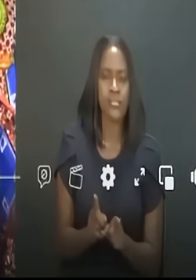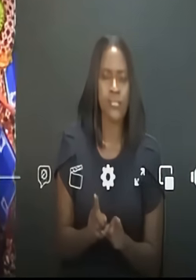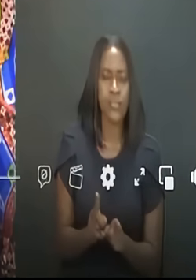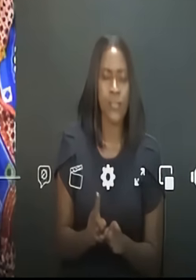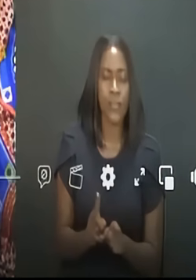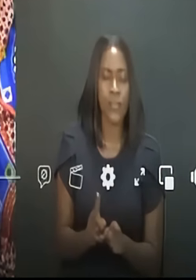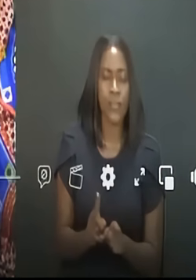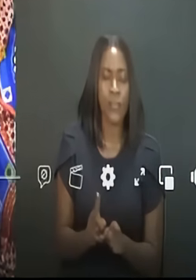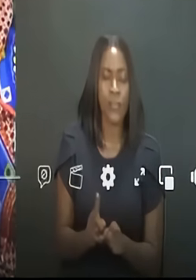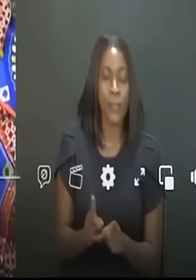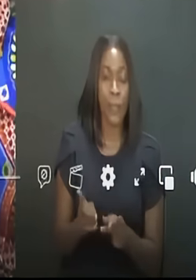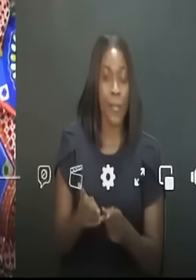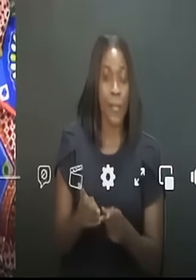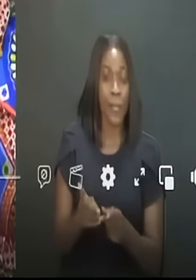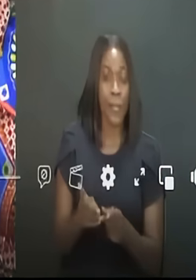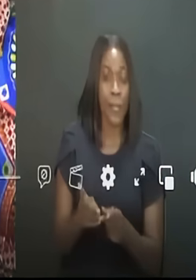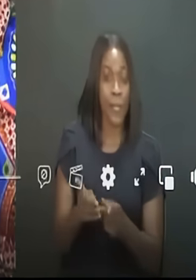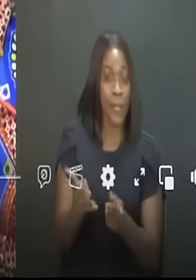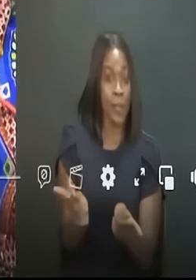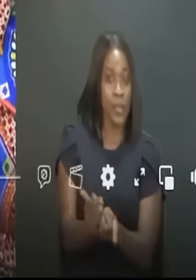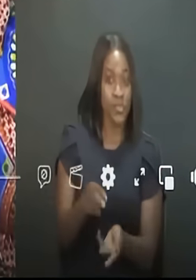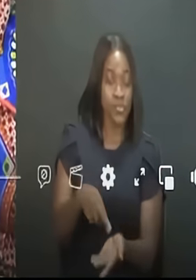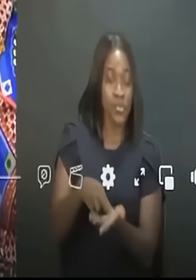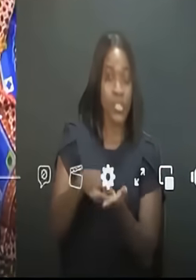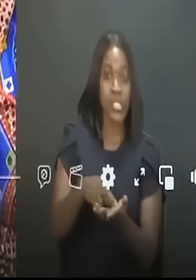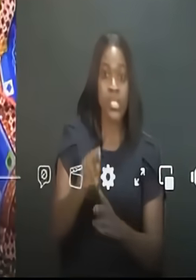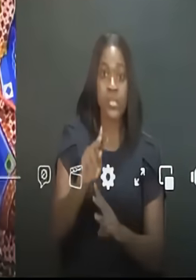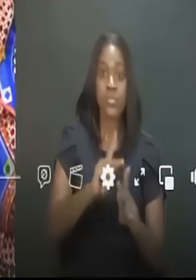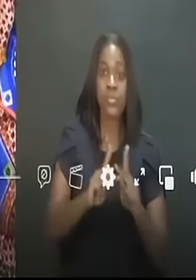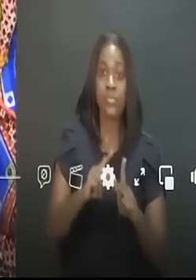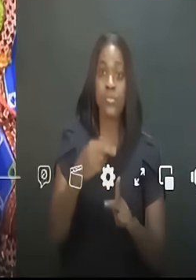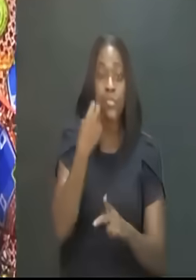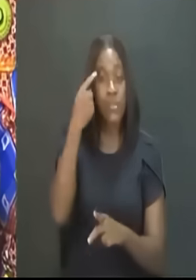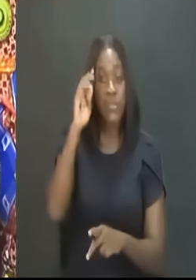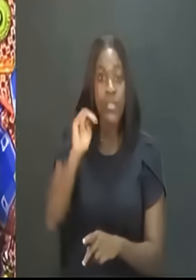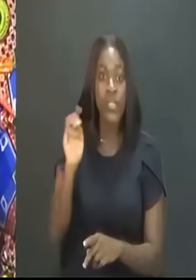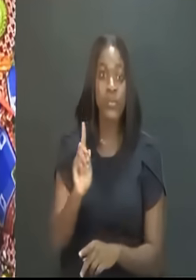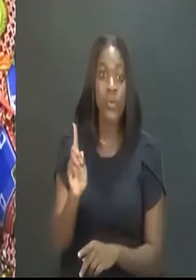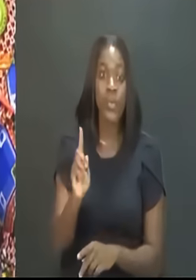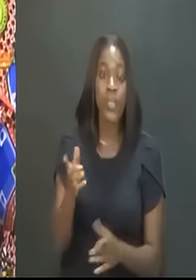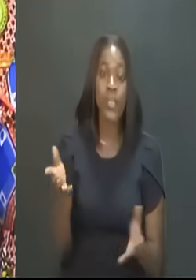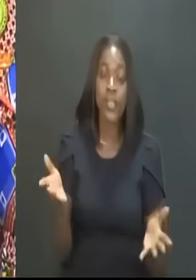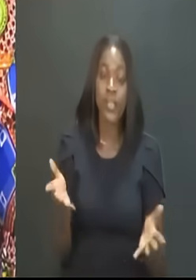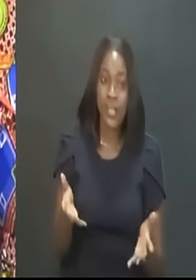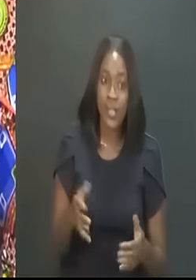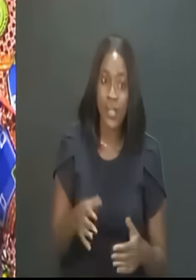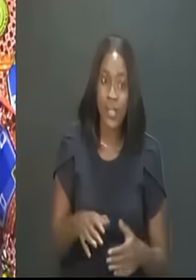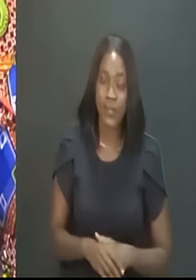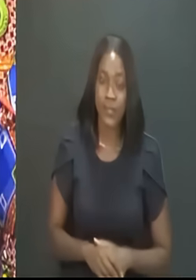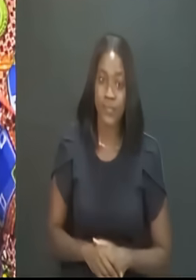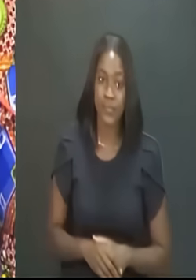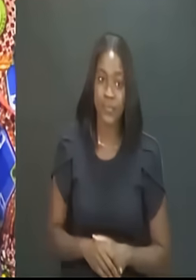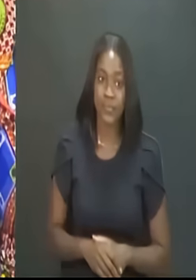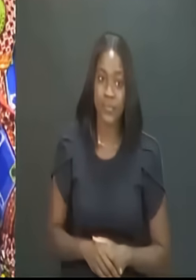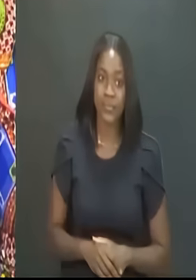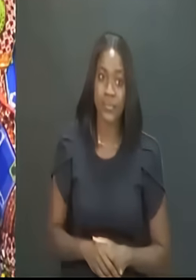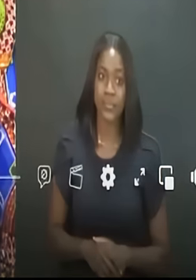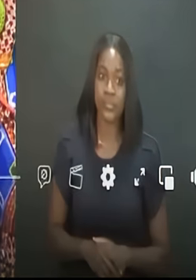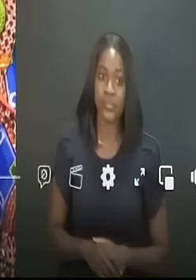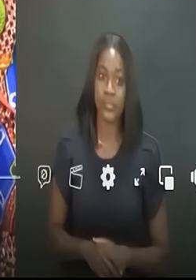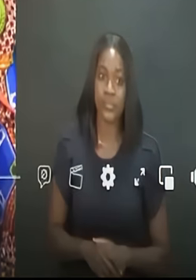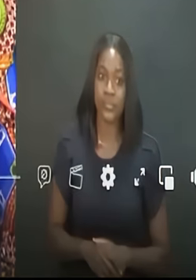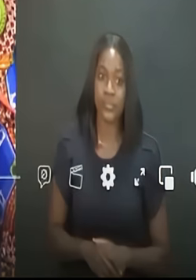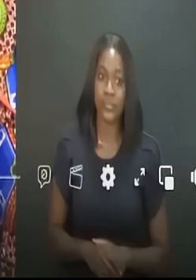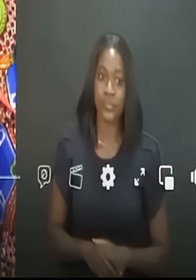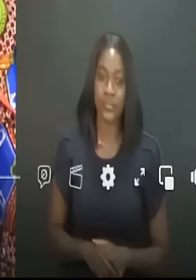would have to speak for them. Leader, under the rules, it appears you are arguing your Very well, motion. Mr. Speaker, I will rest my case.